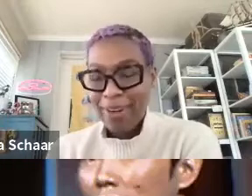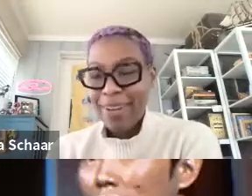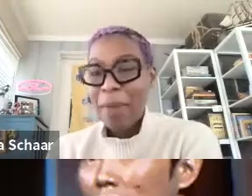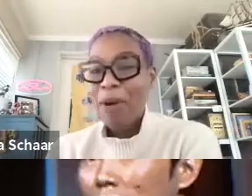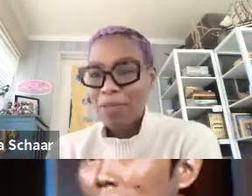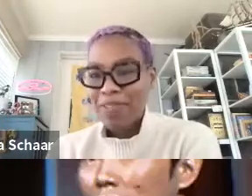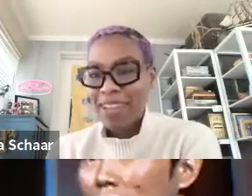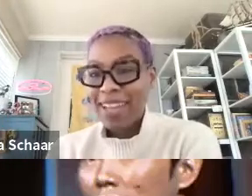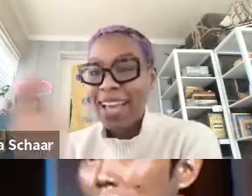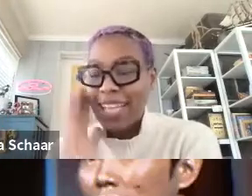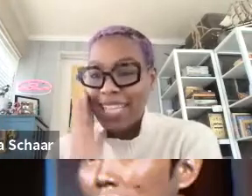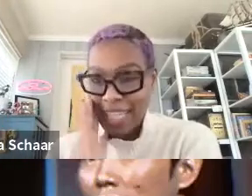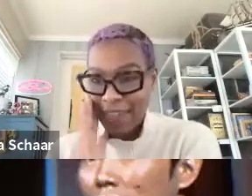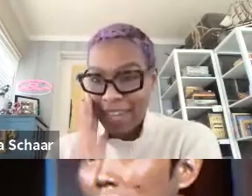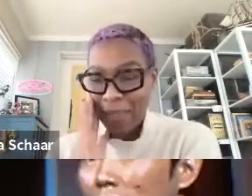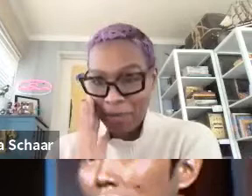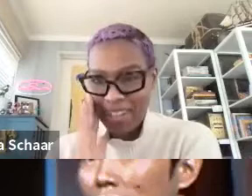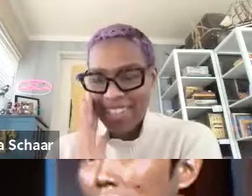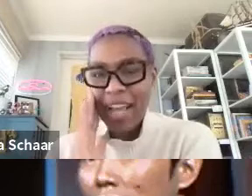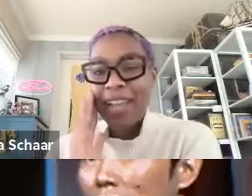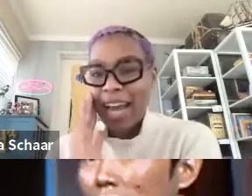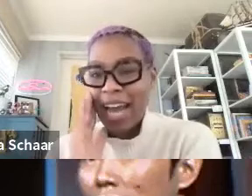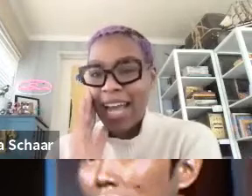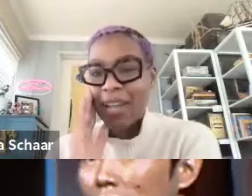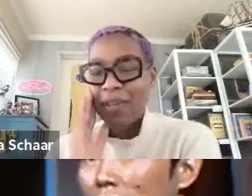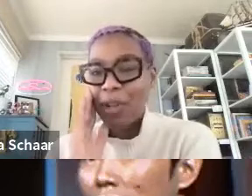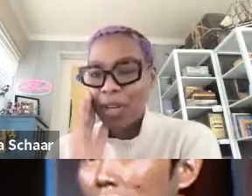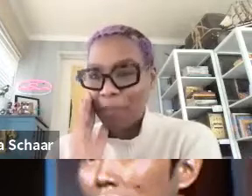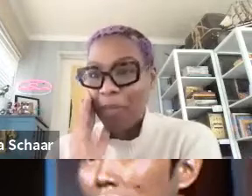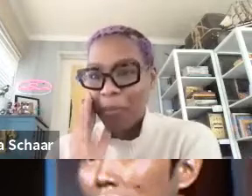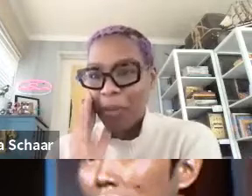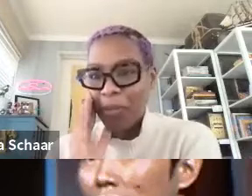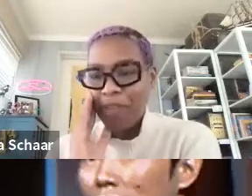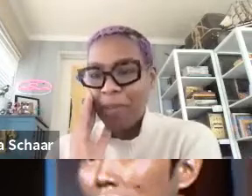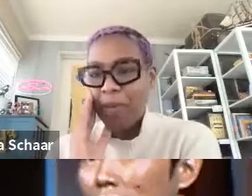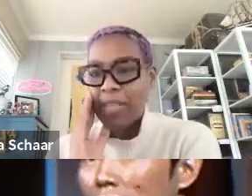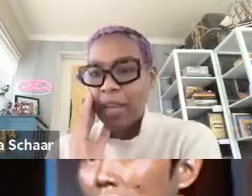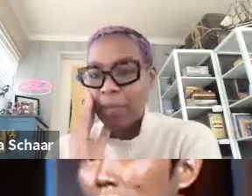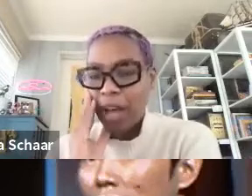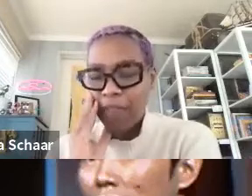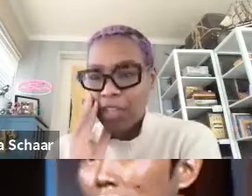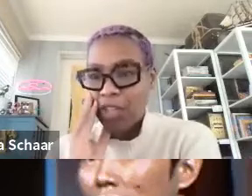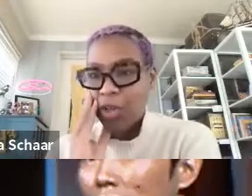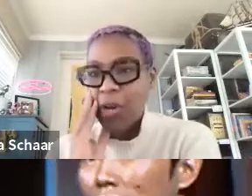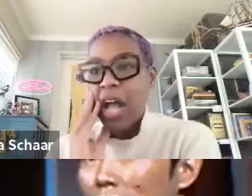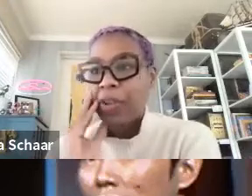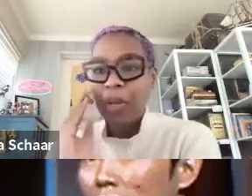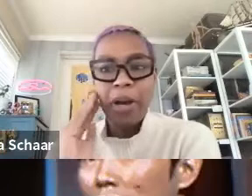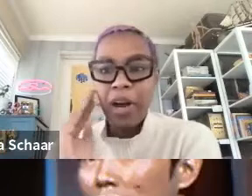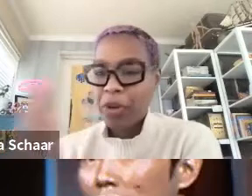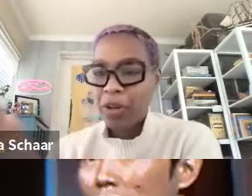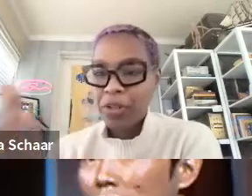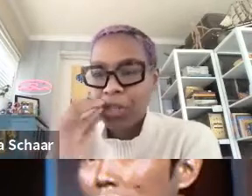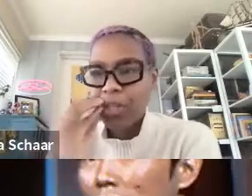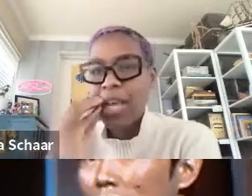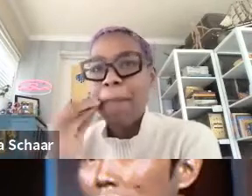culture, more specifically TV and movies. Like I learned about the world through TV and movies, like a lot of us do. I learned about